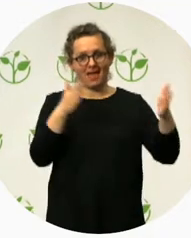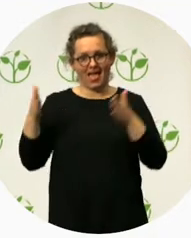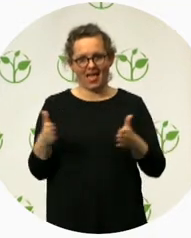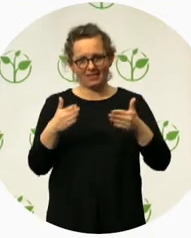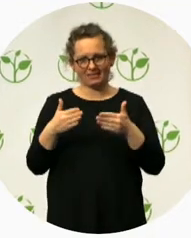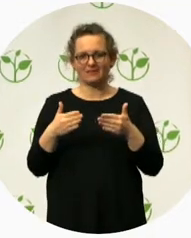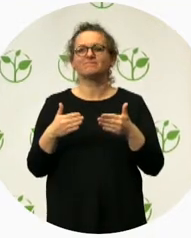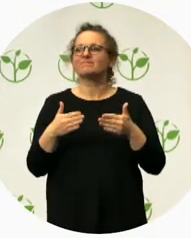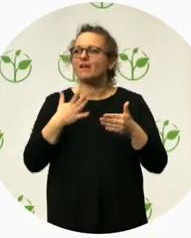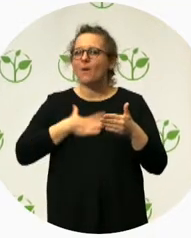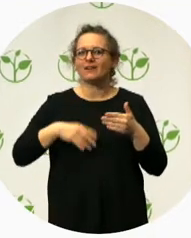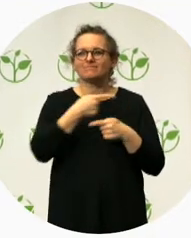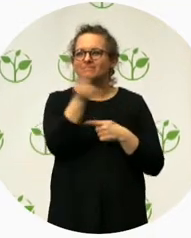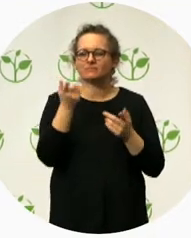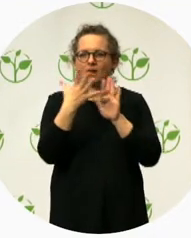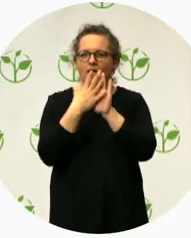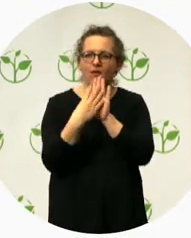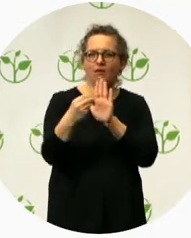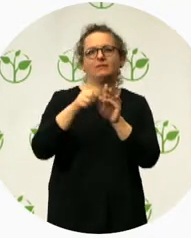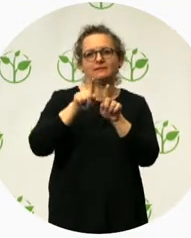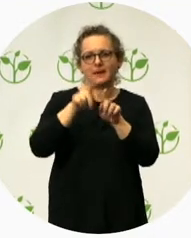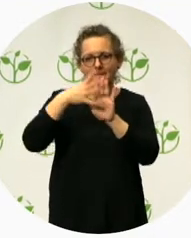Zero. So how can the delegates get the content?